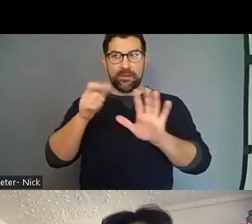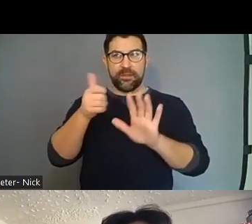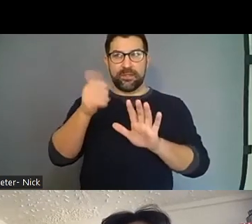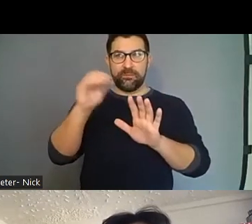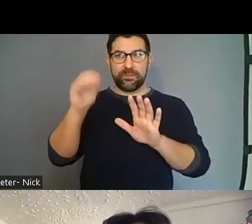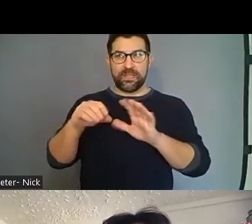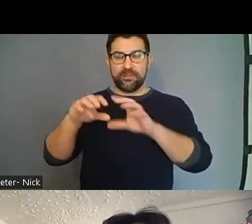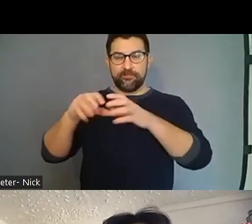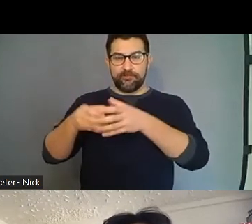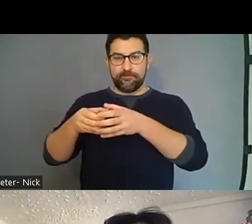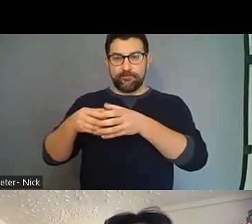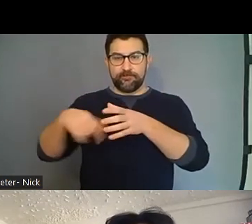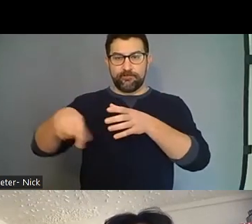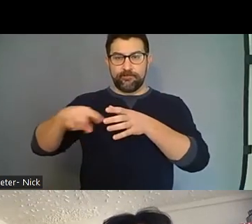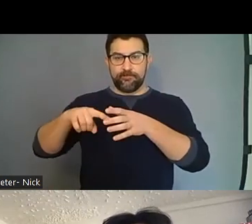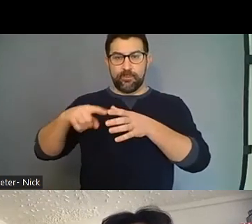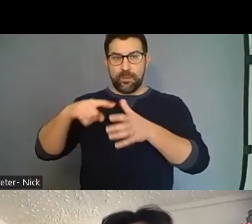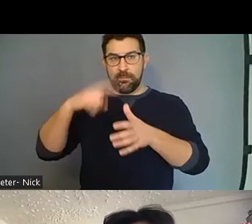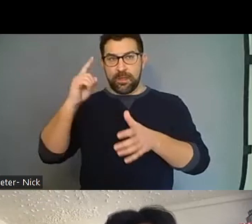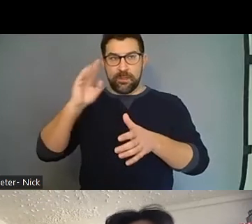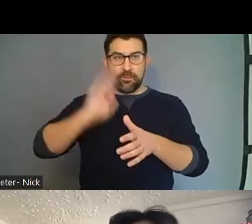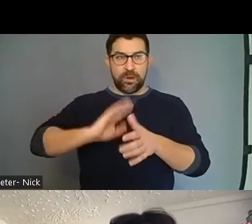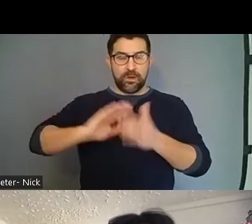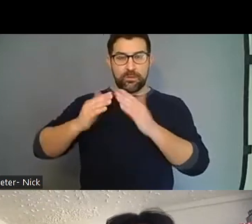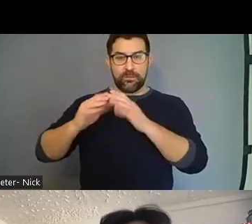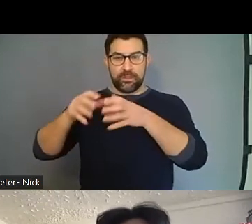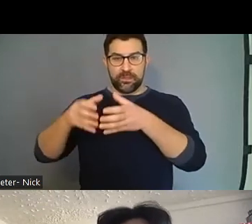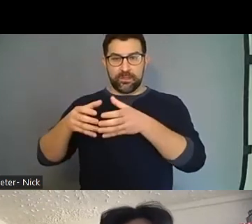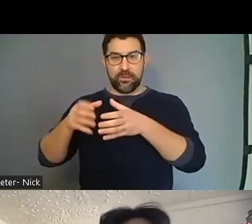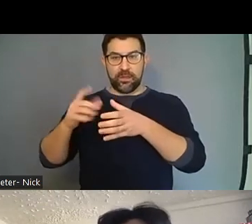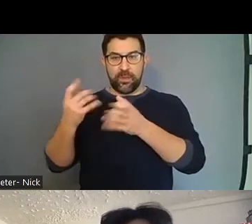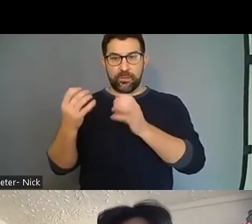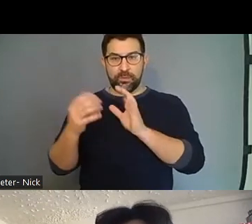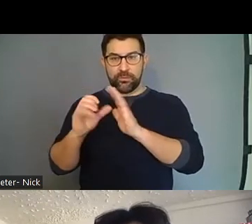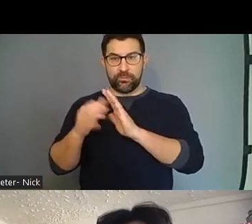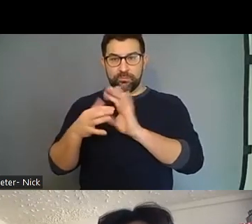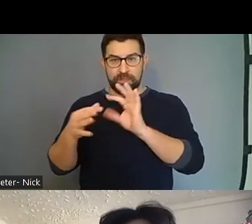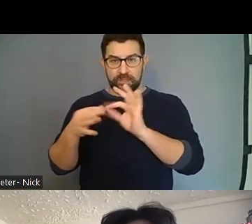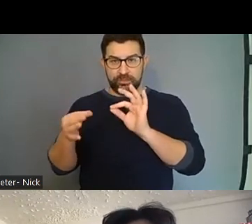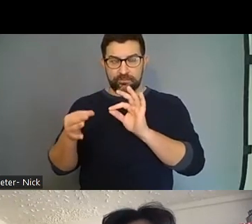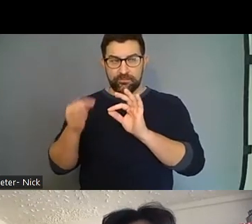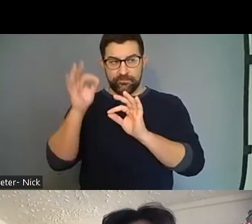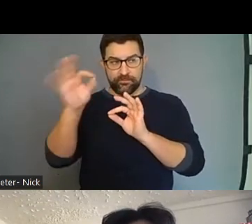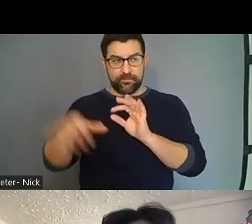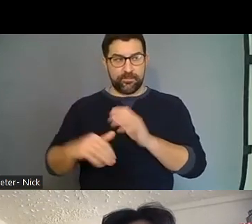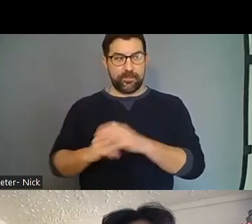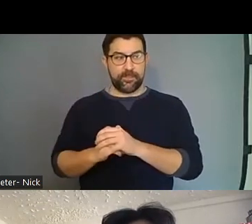population is Black and Brown communities. So that's something I want to, you know, put that out there.